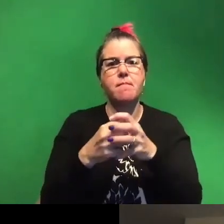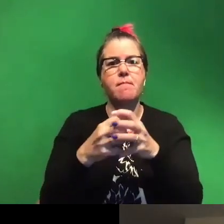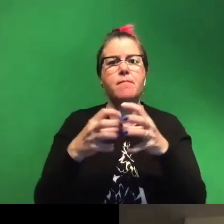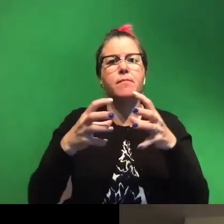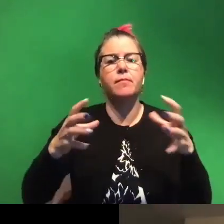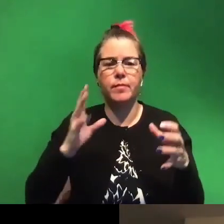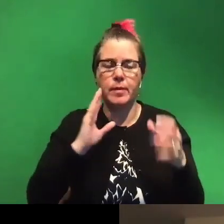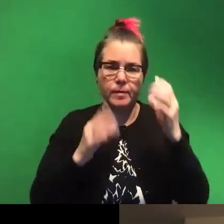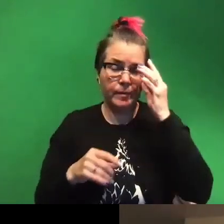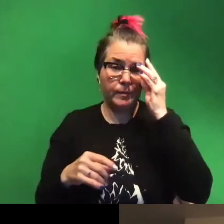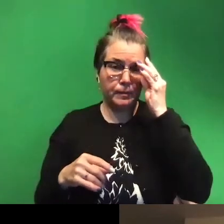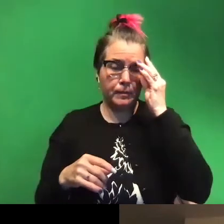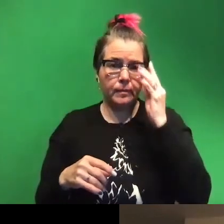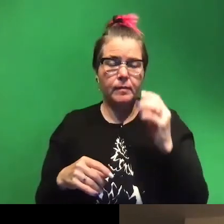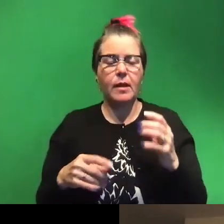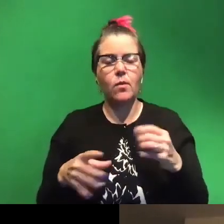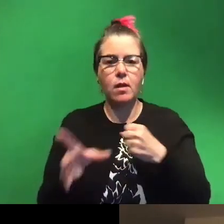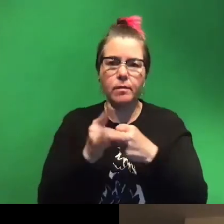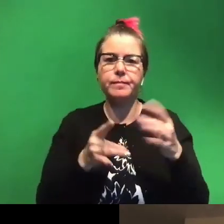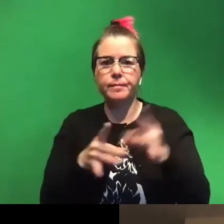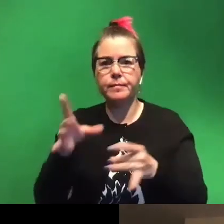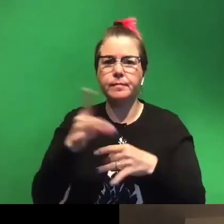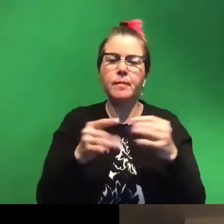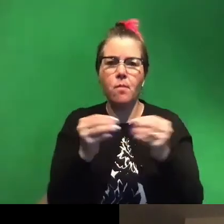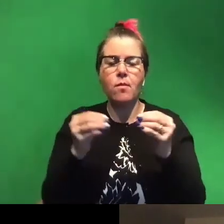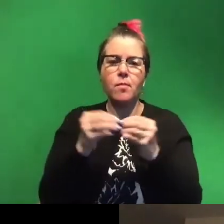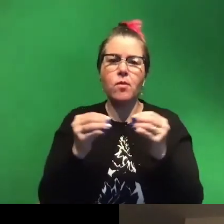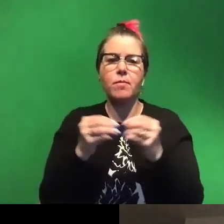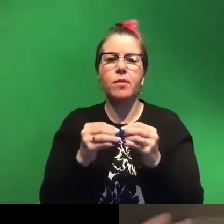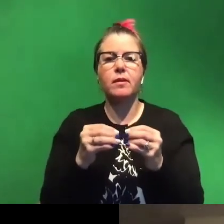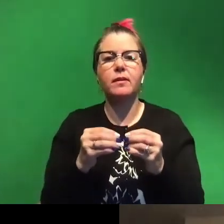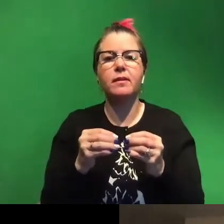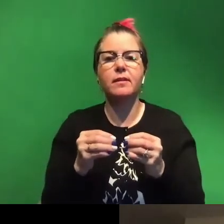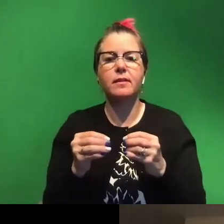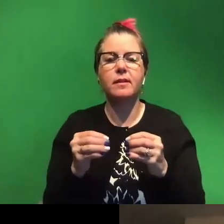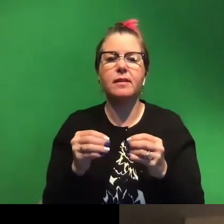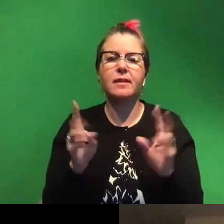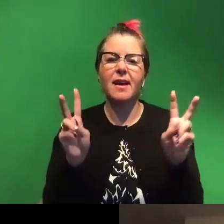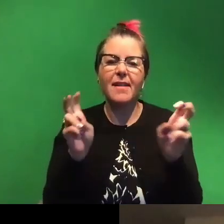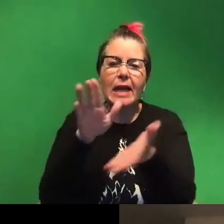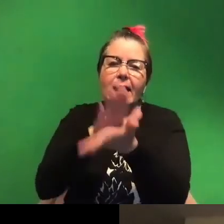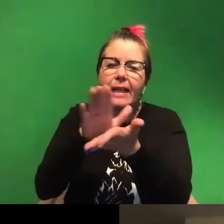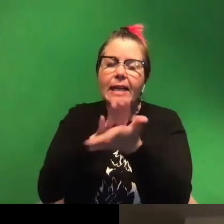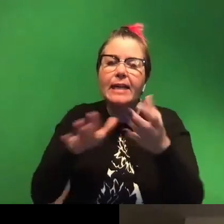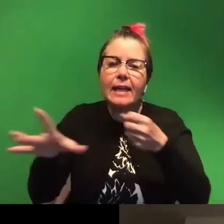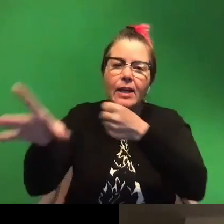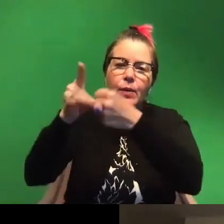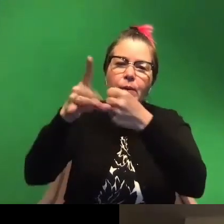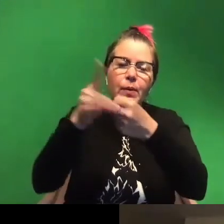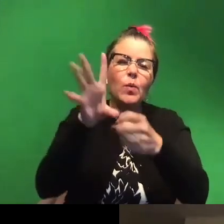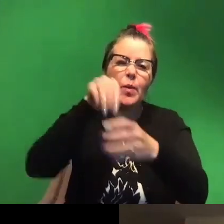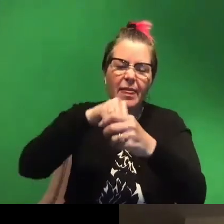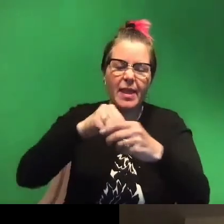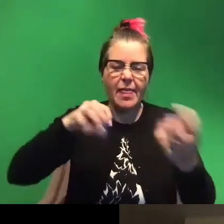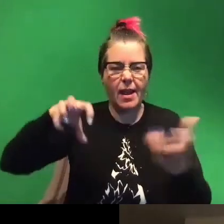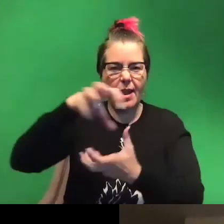like attracts more and more, and it starts kind of like cleaning the like within the cloud. So you